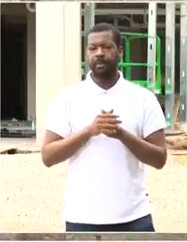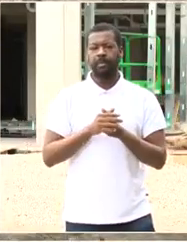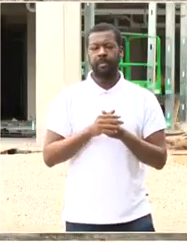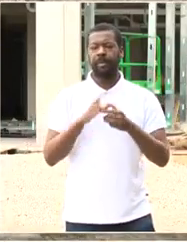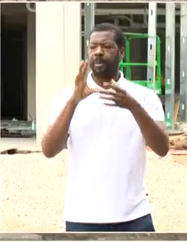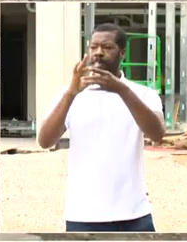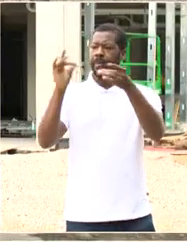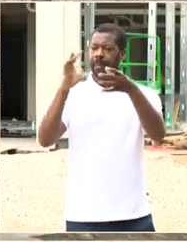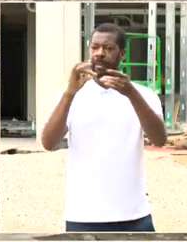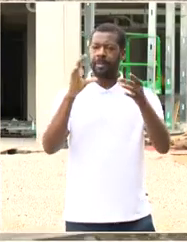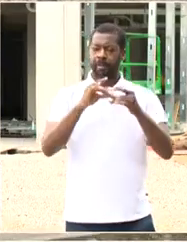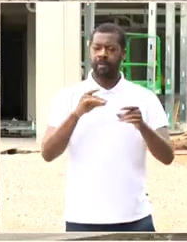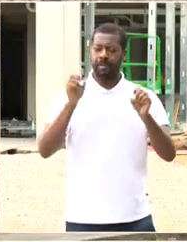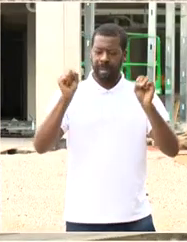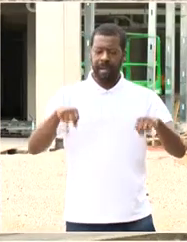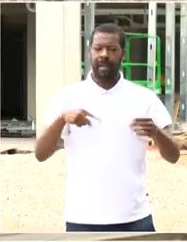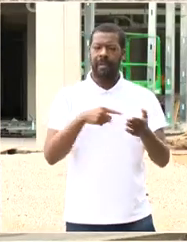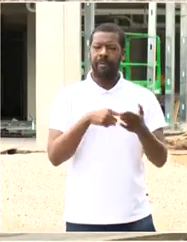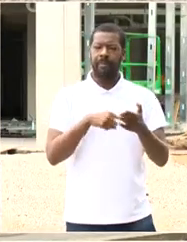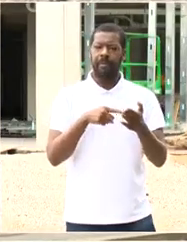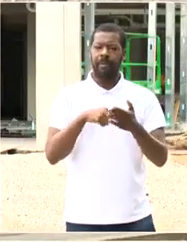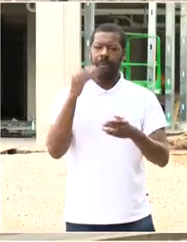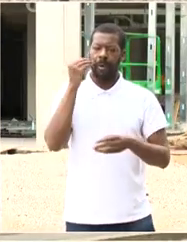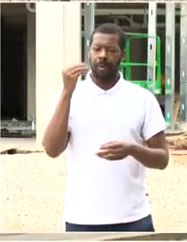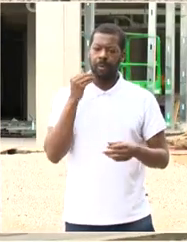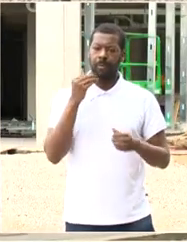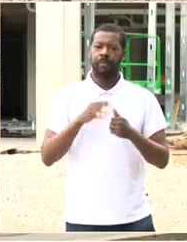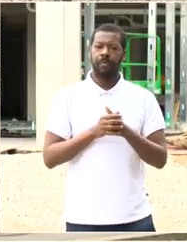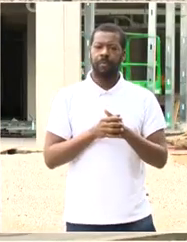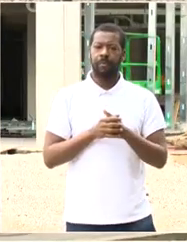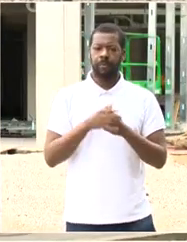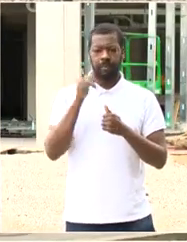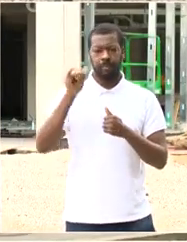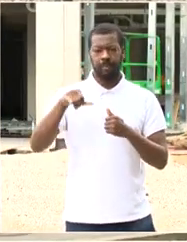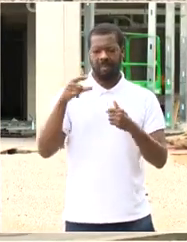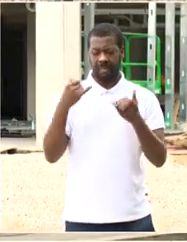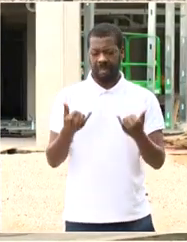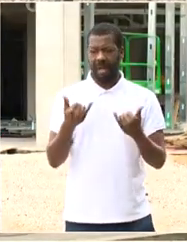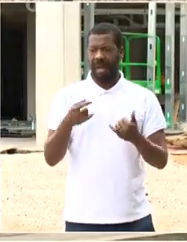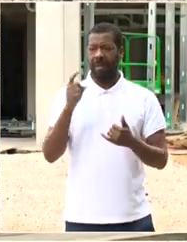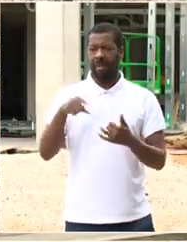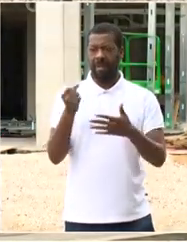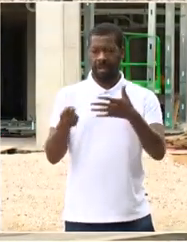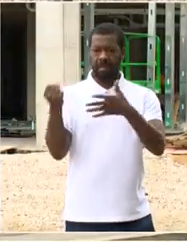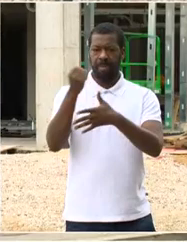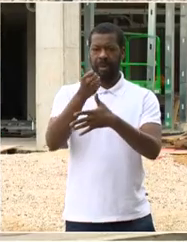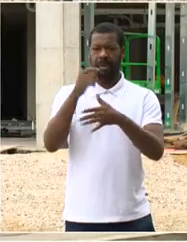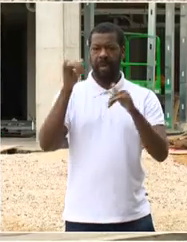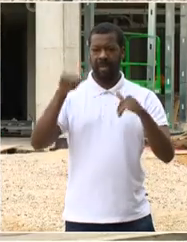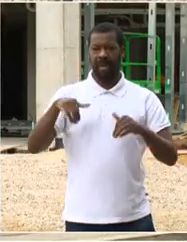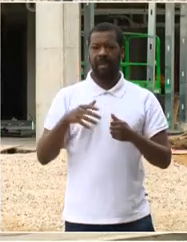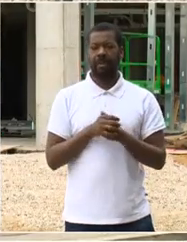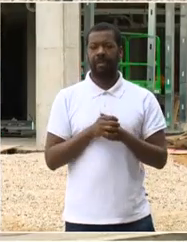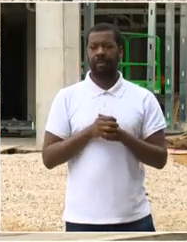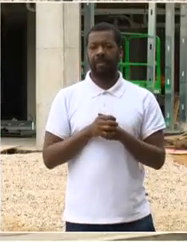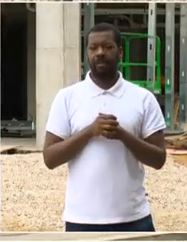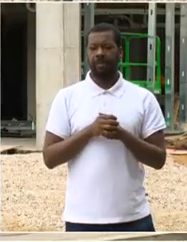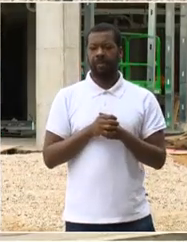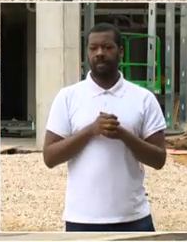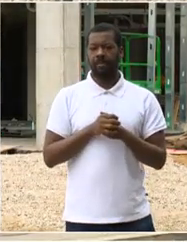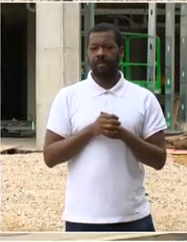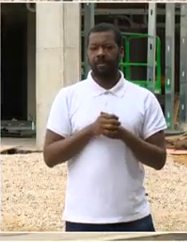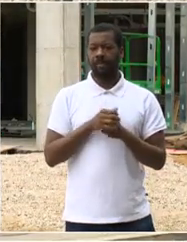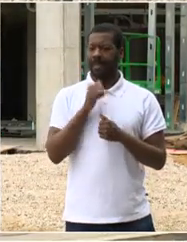message. Affordable housing needs to be prioritized now and always. Delivering on that message would not